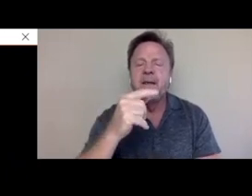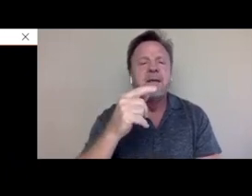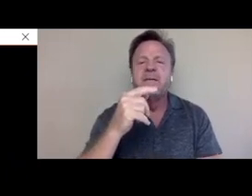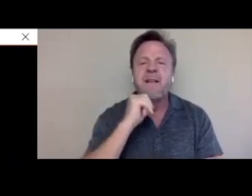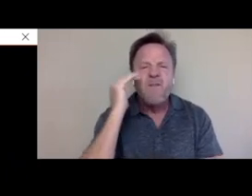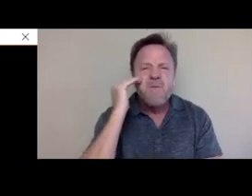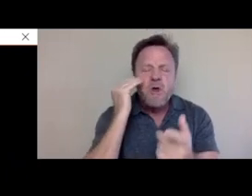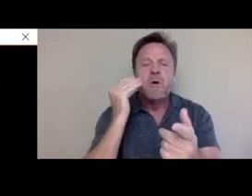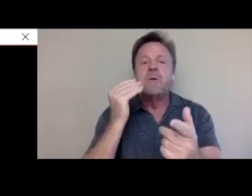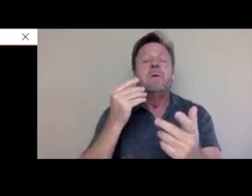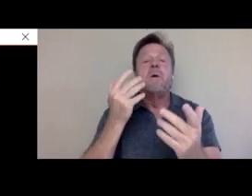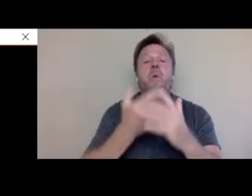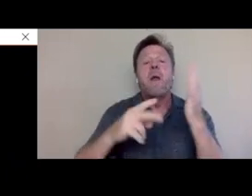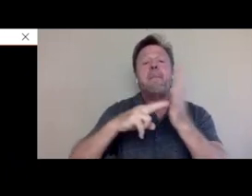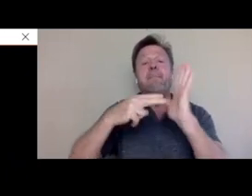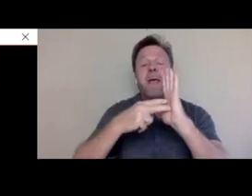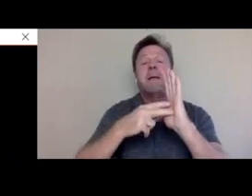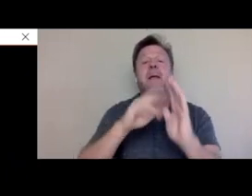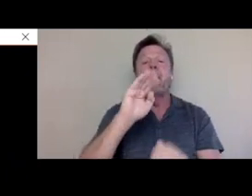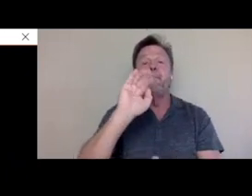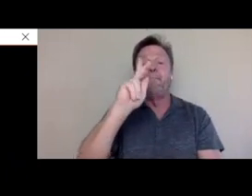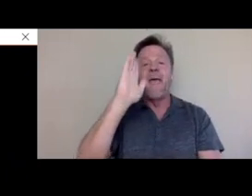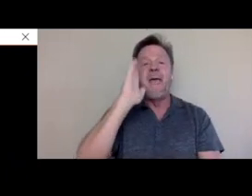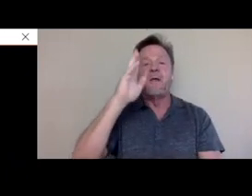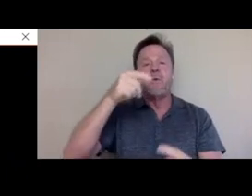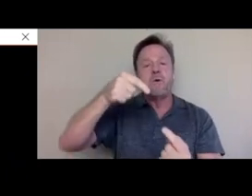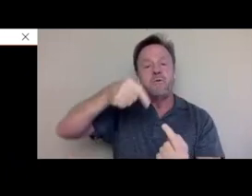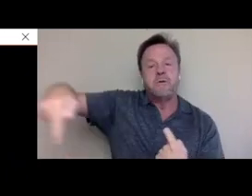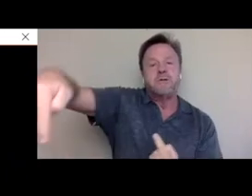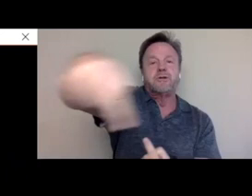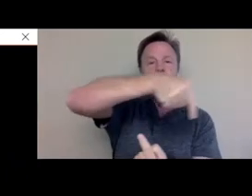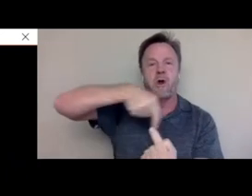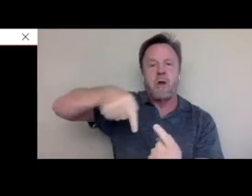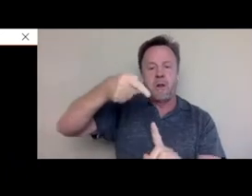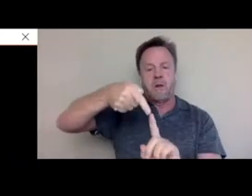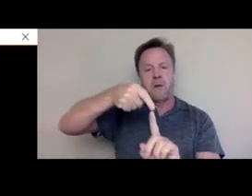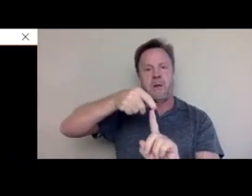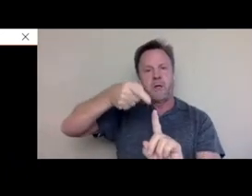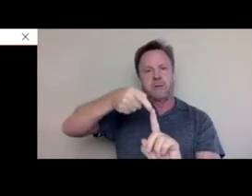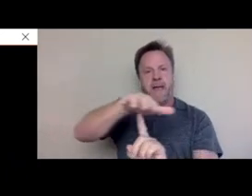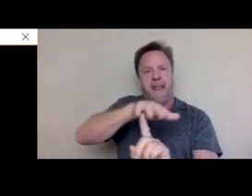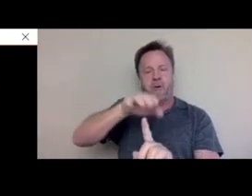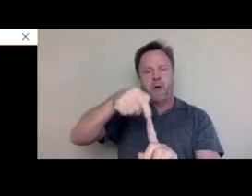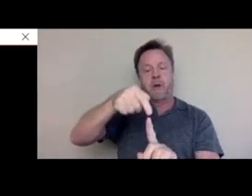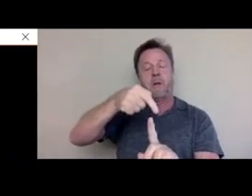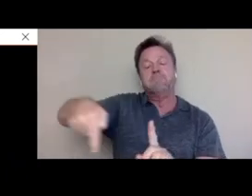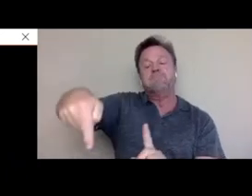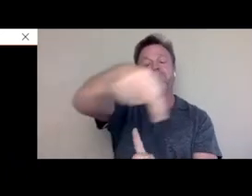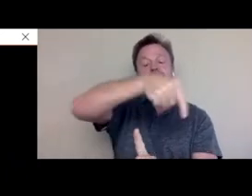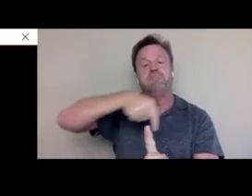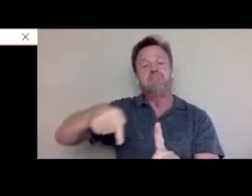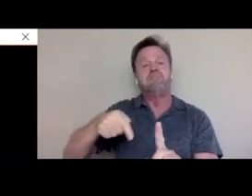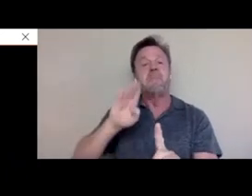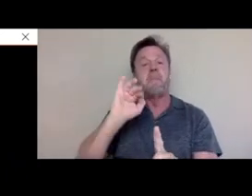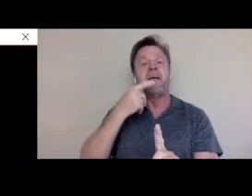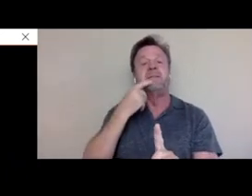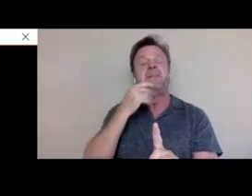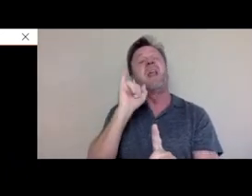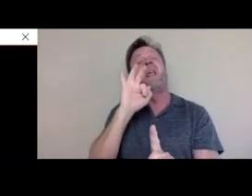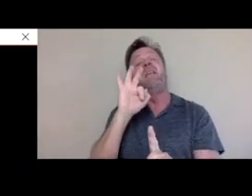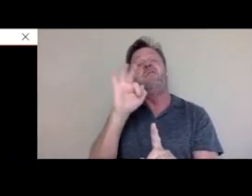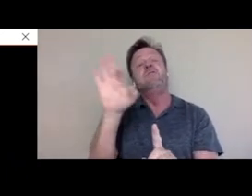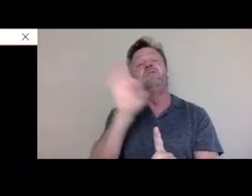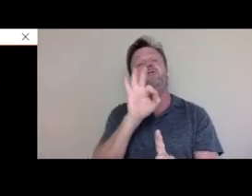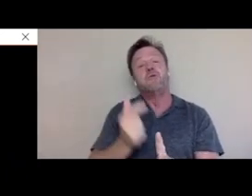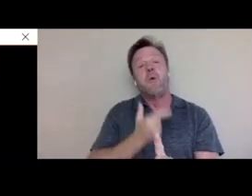about was banks drawing a circle around certain neighborhoods and basically saying, if you're going to live in that